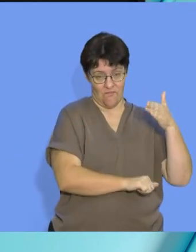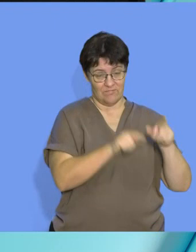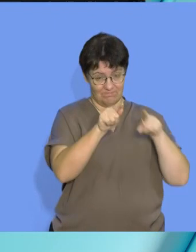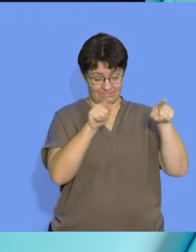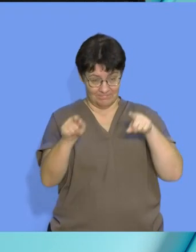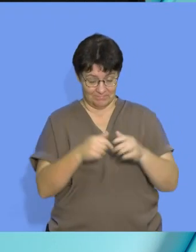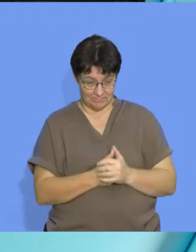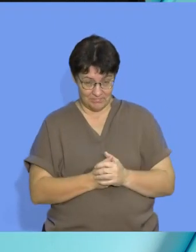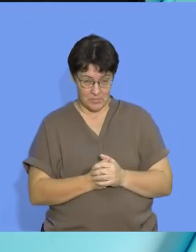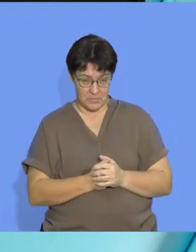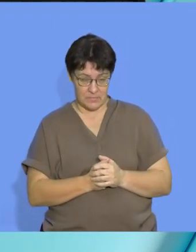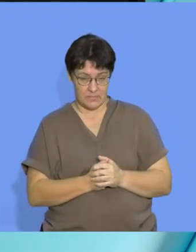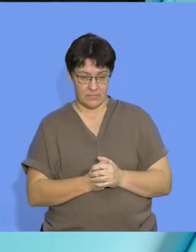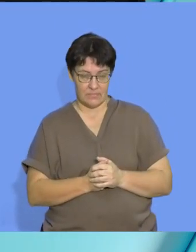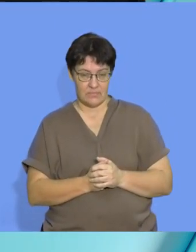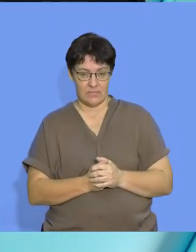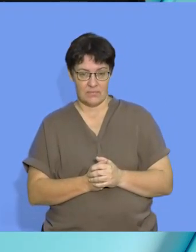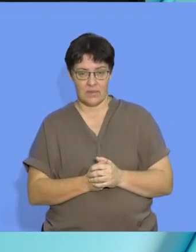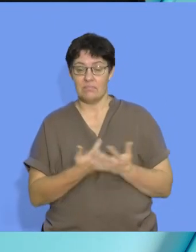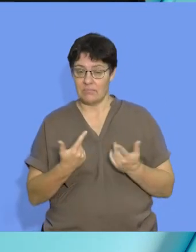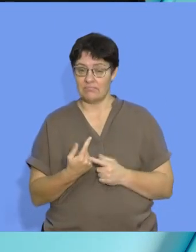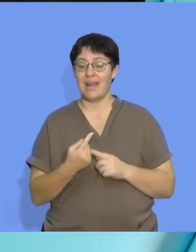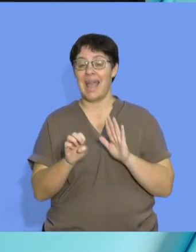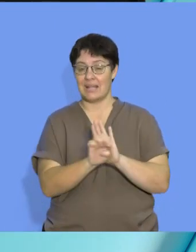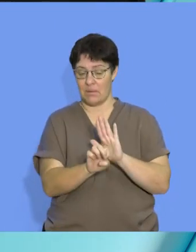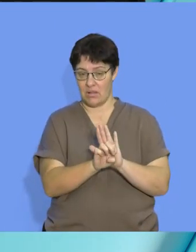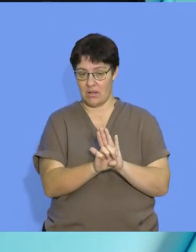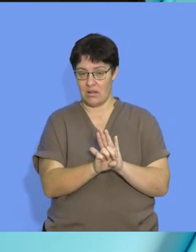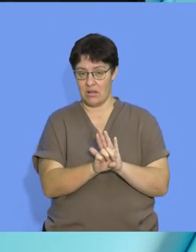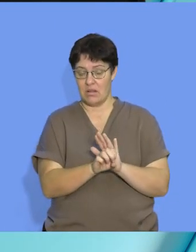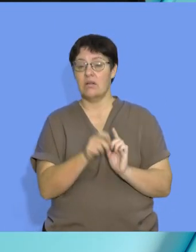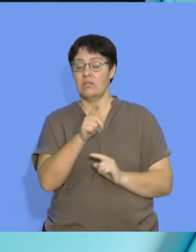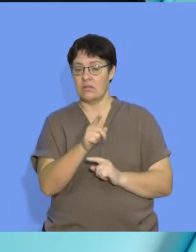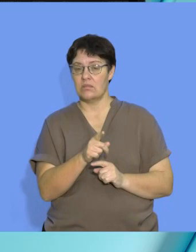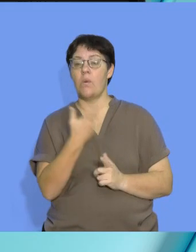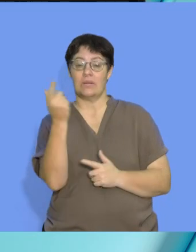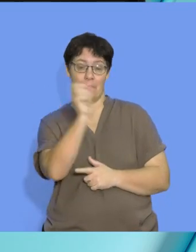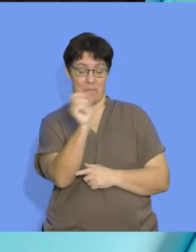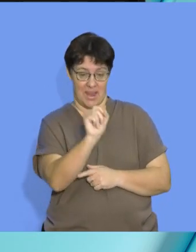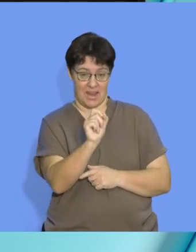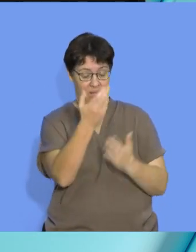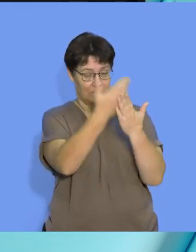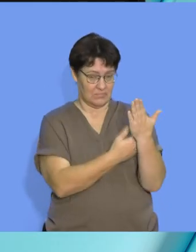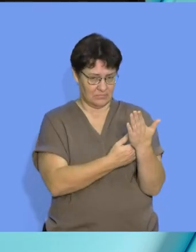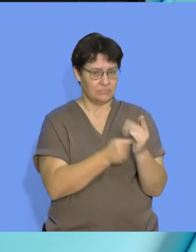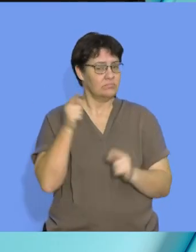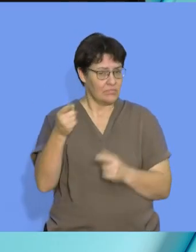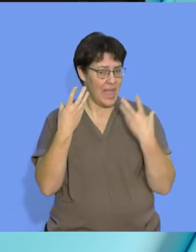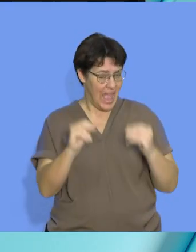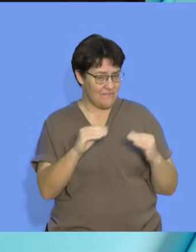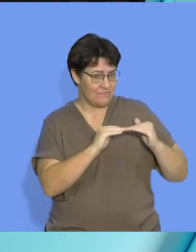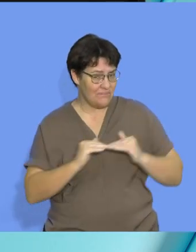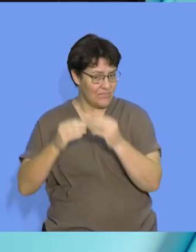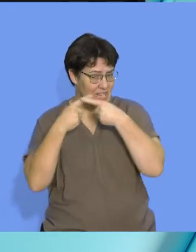between successive terms. So with the example behind me and at home, I'm going to ask you to grab a pen. Is there a